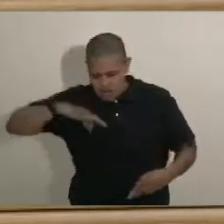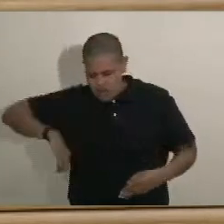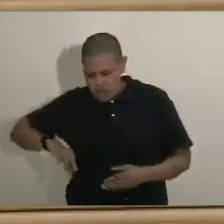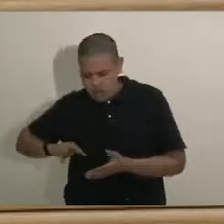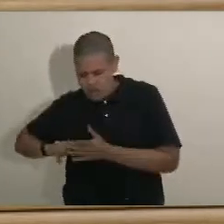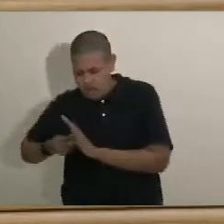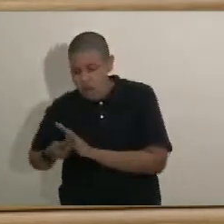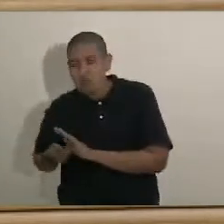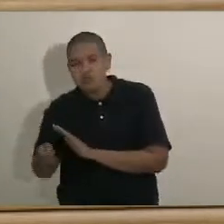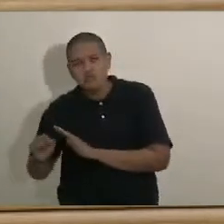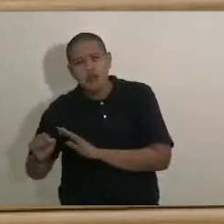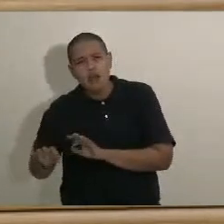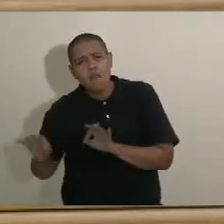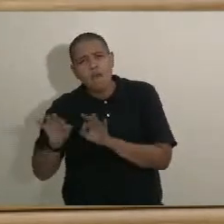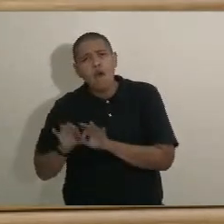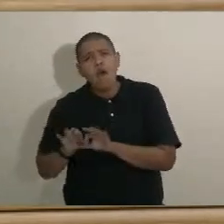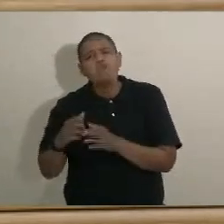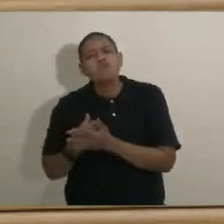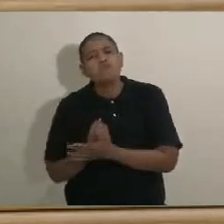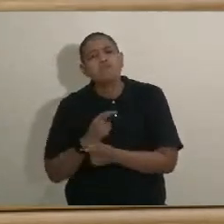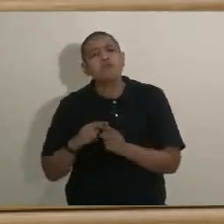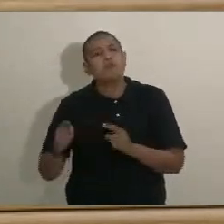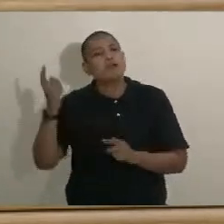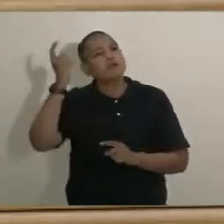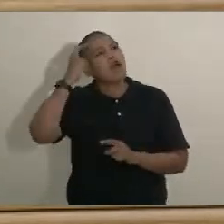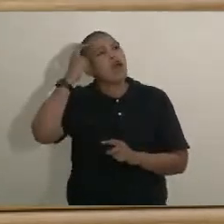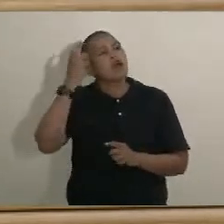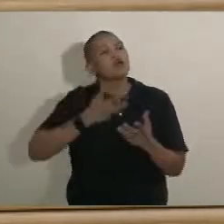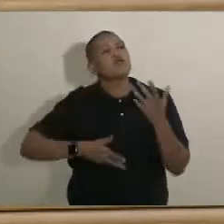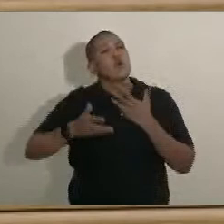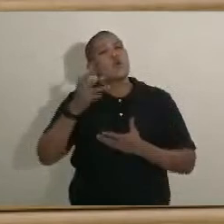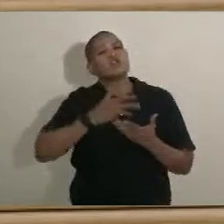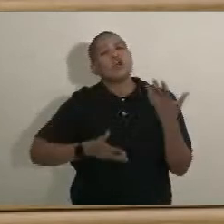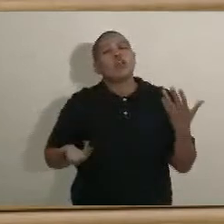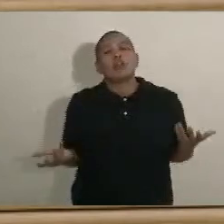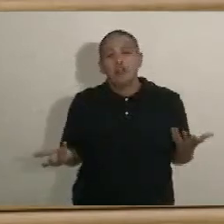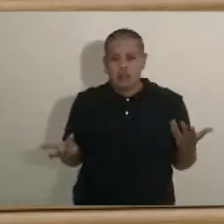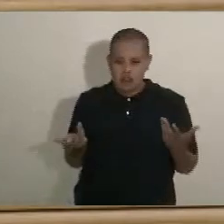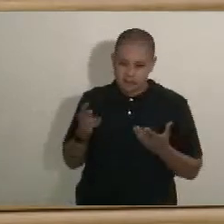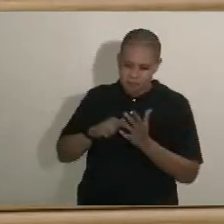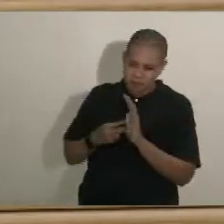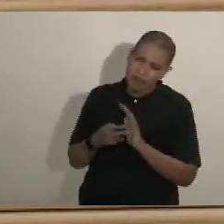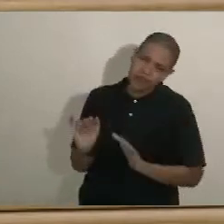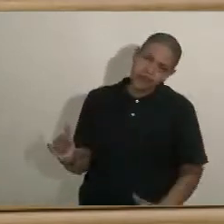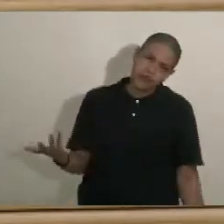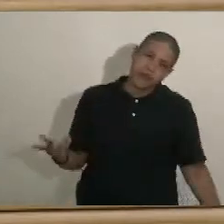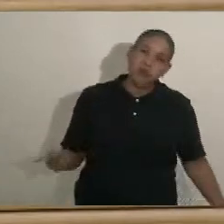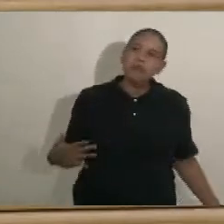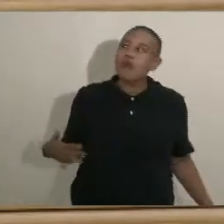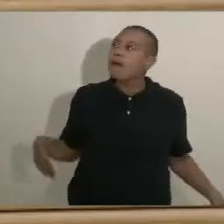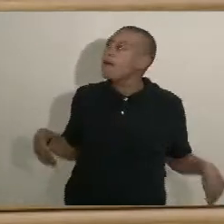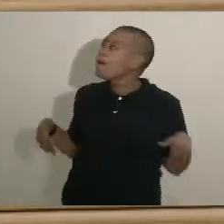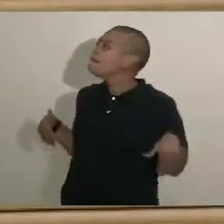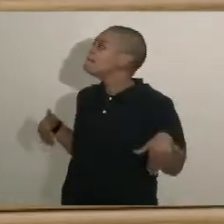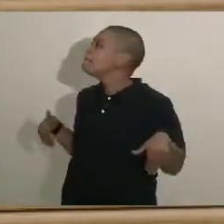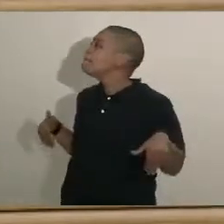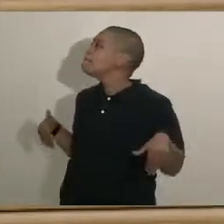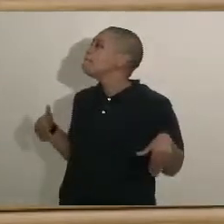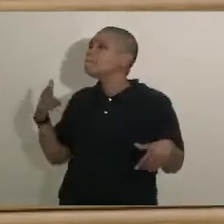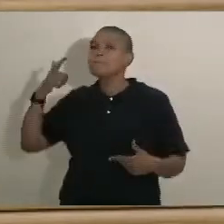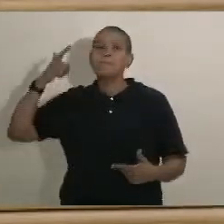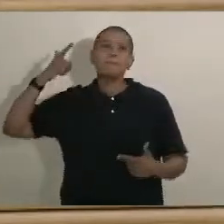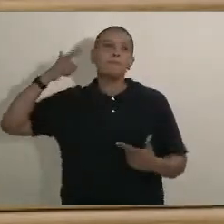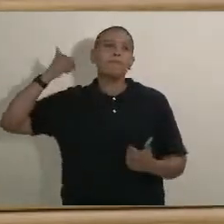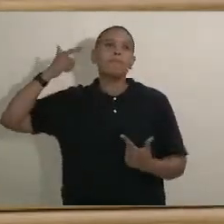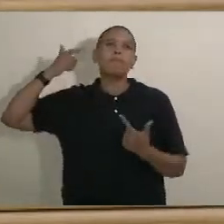as that is, but psychosocial purposes also, because of the impact of some of those